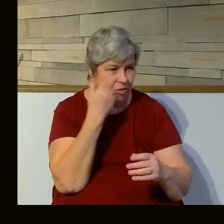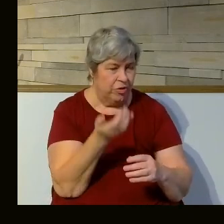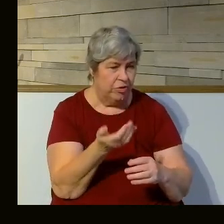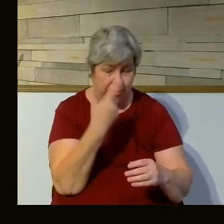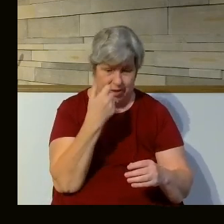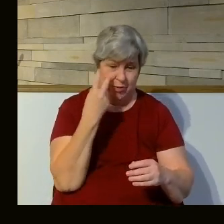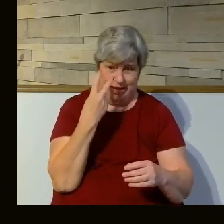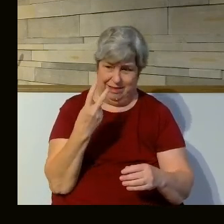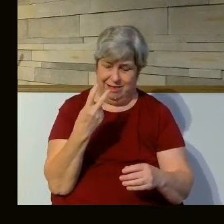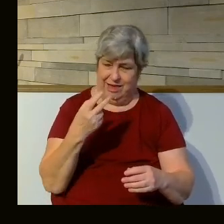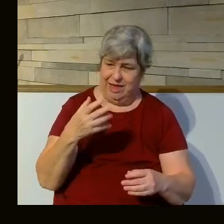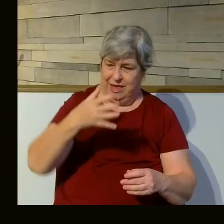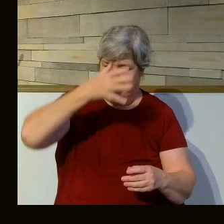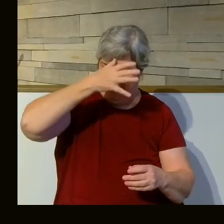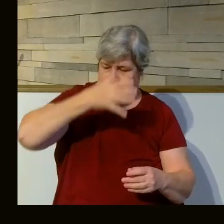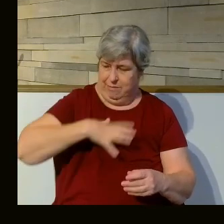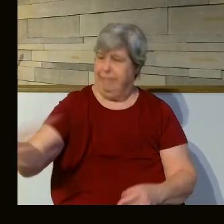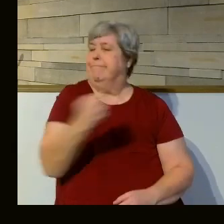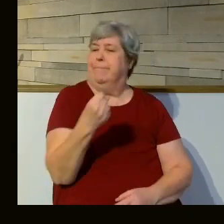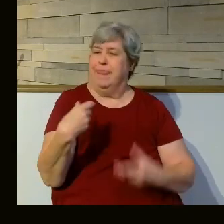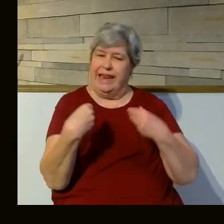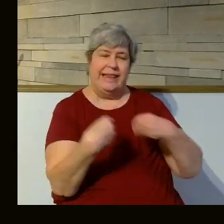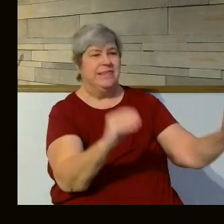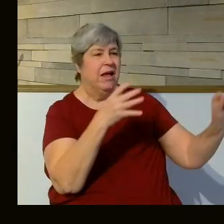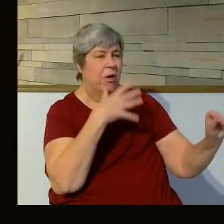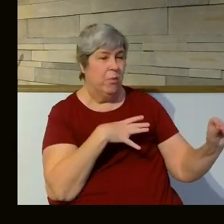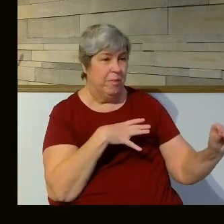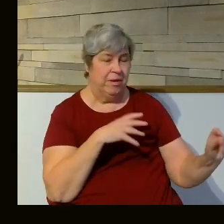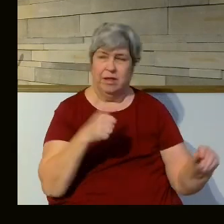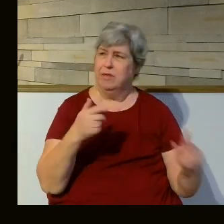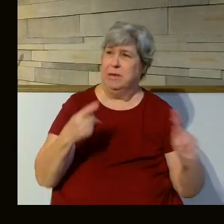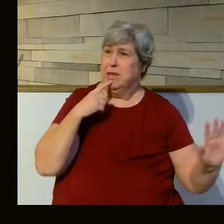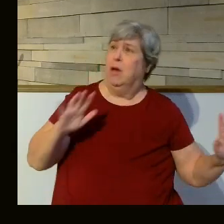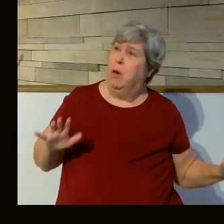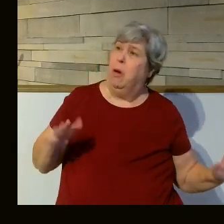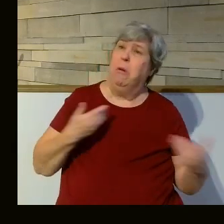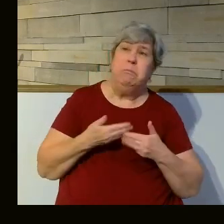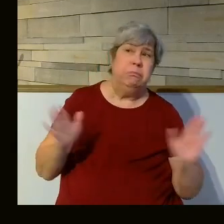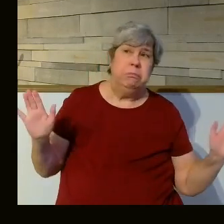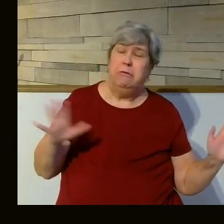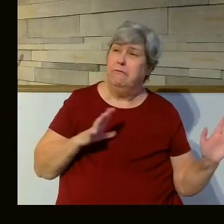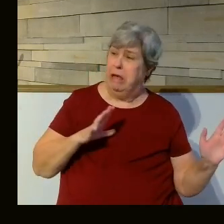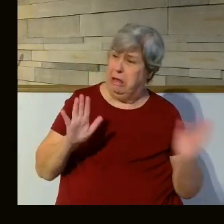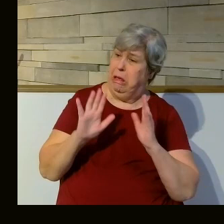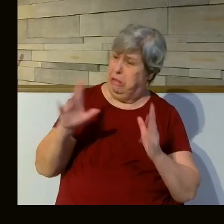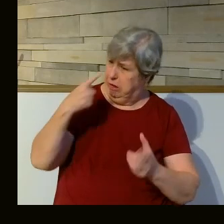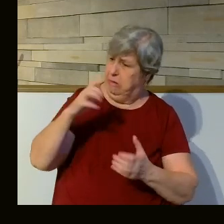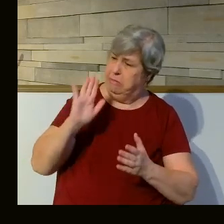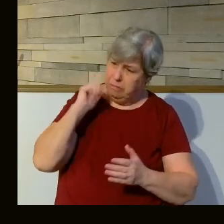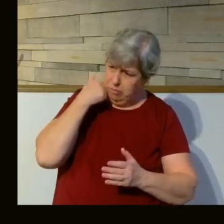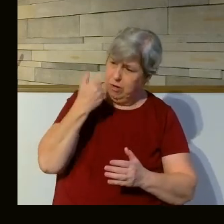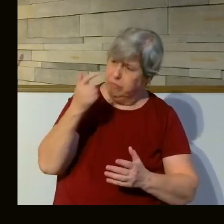the human trafficking and the trauma that that causes. And what do other people say who are open to everything? Well, that's just their